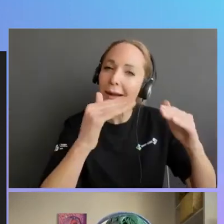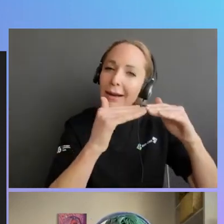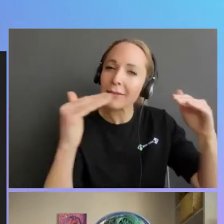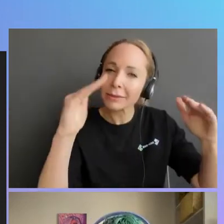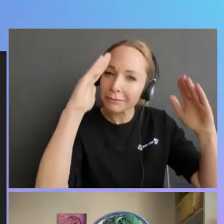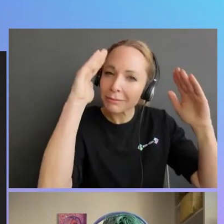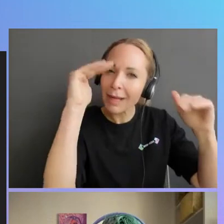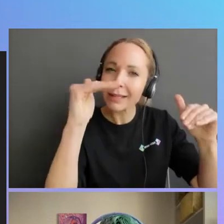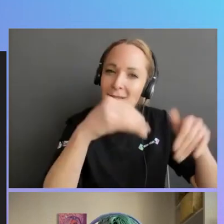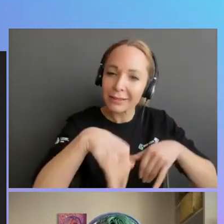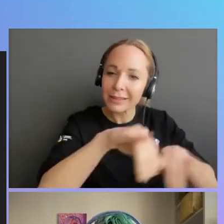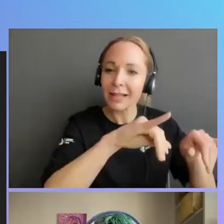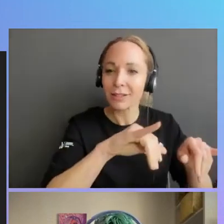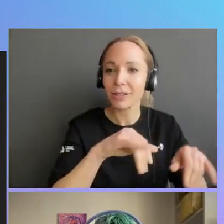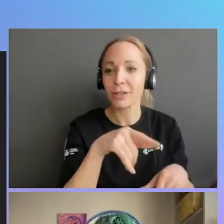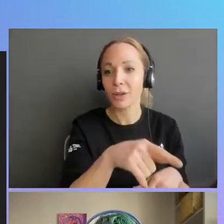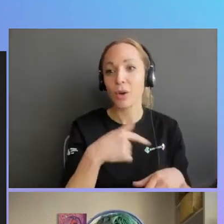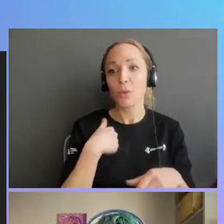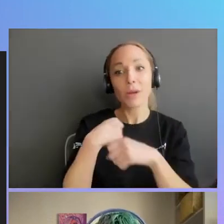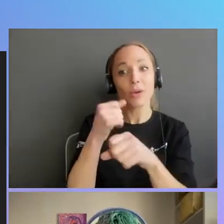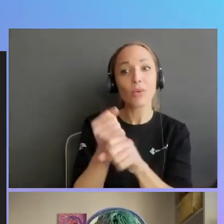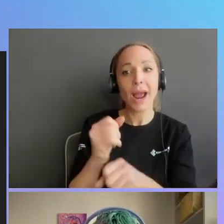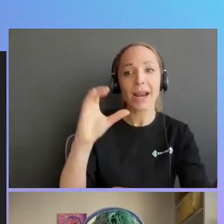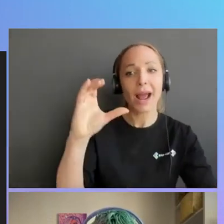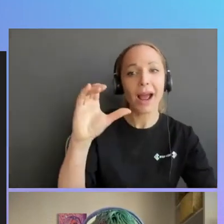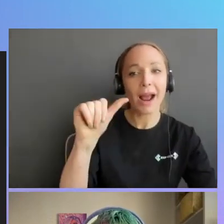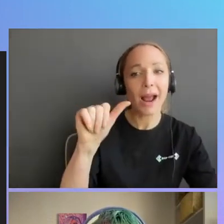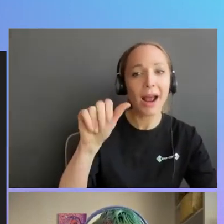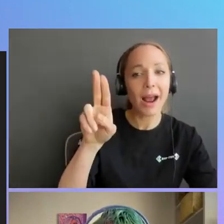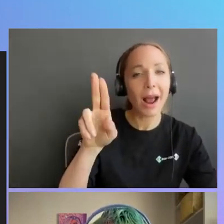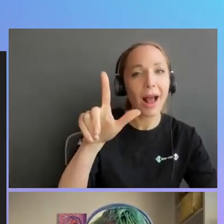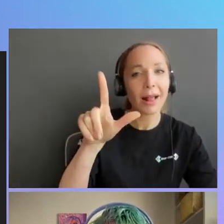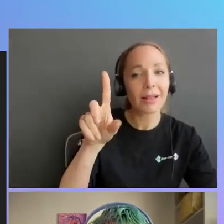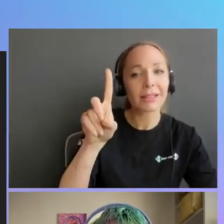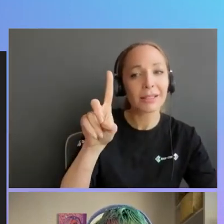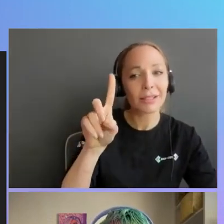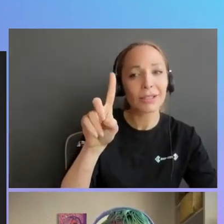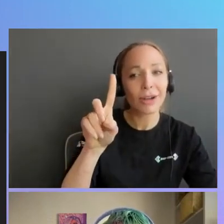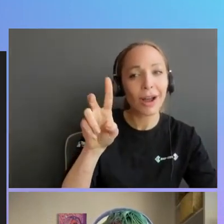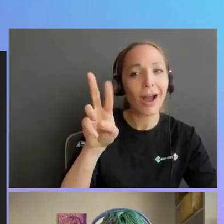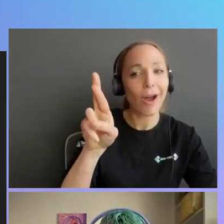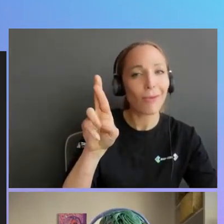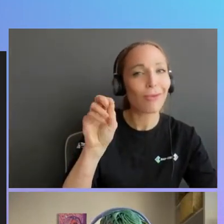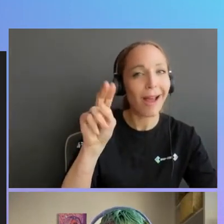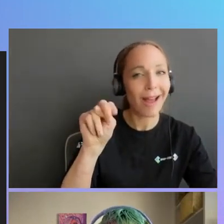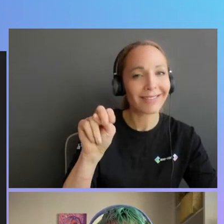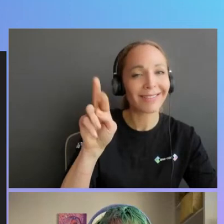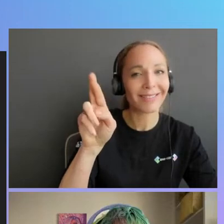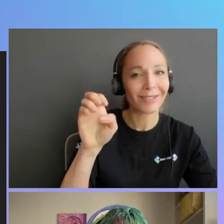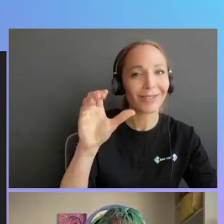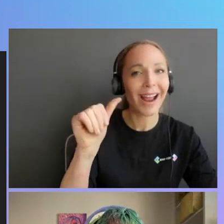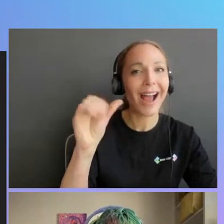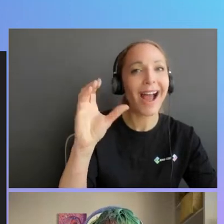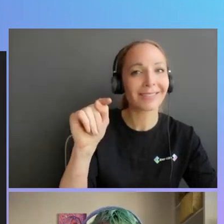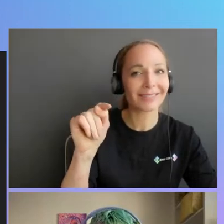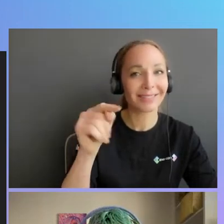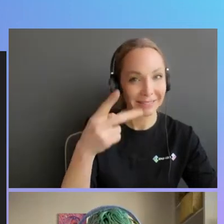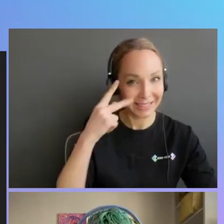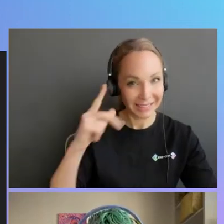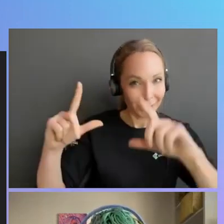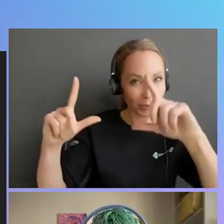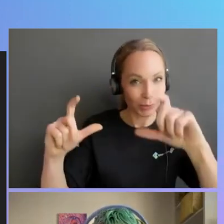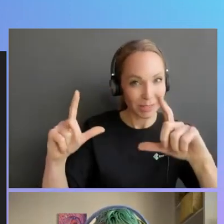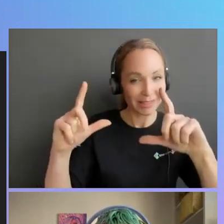Cauldron React. And I have a screenshot from the documentation site of Cauldron here. So I'll actually just read that out because it does a great job